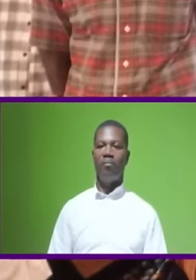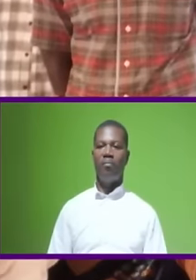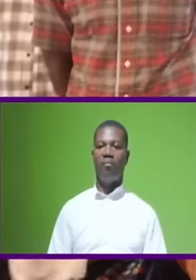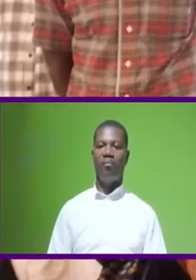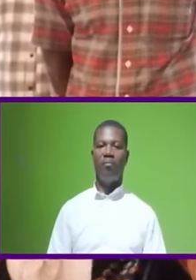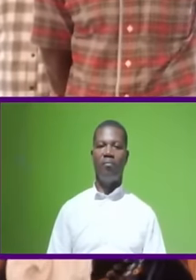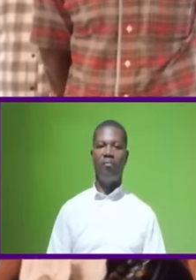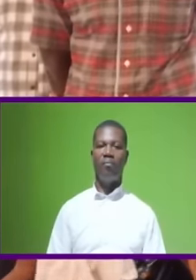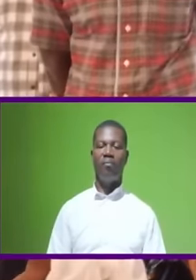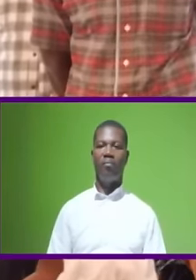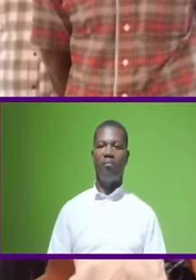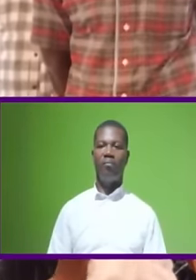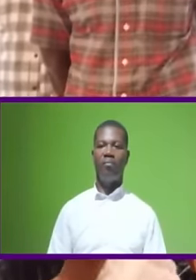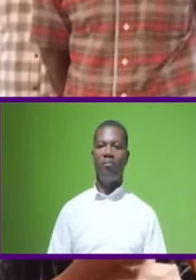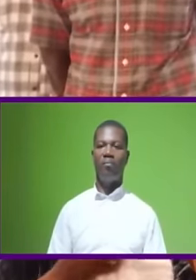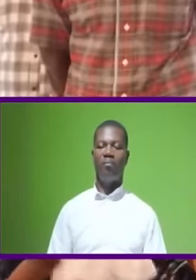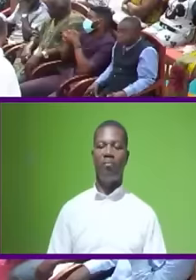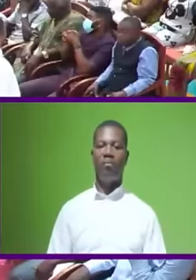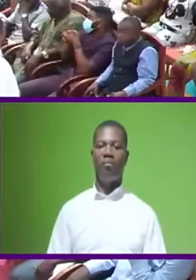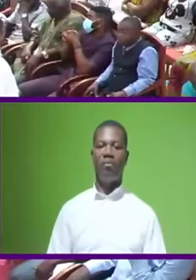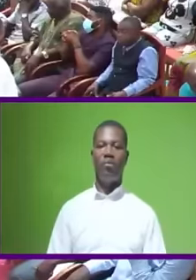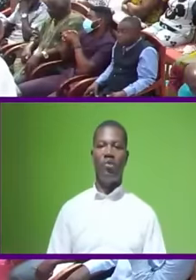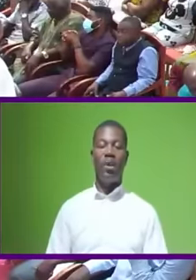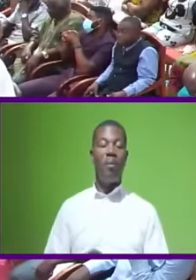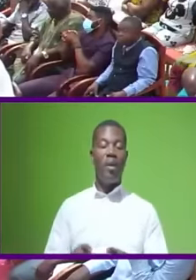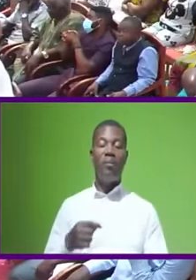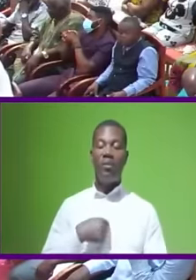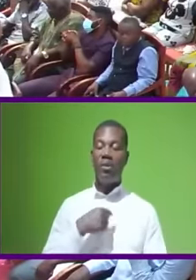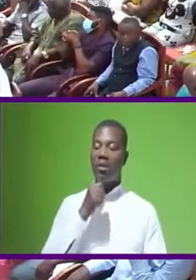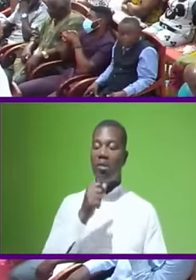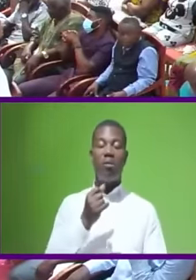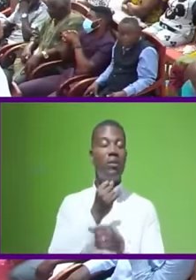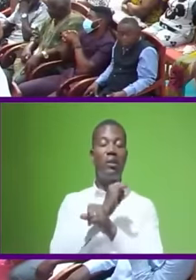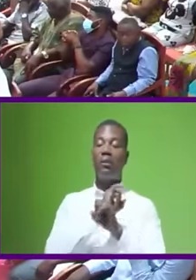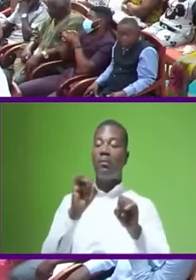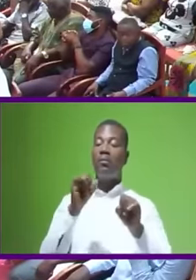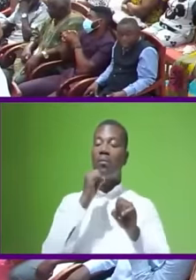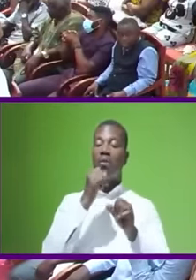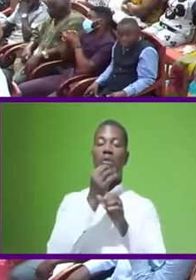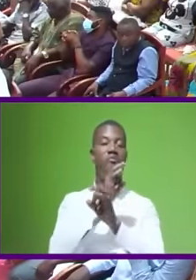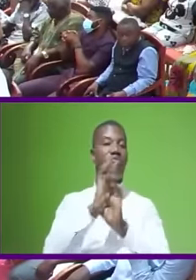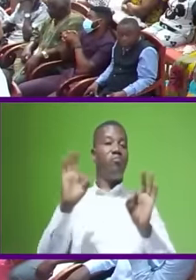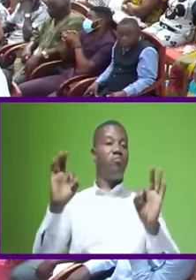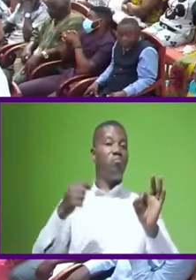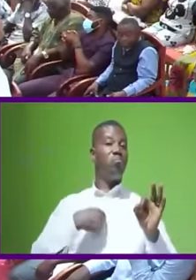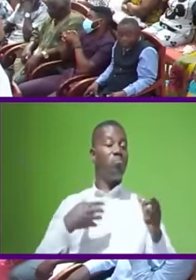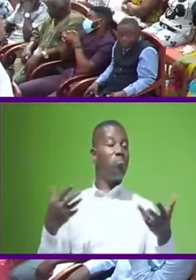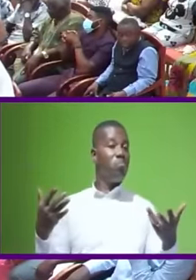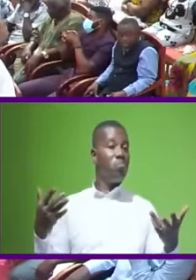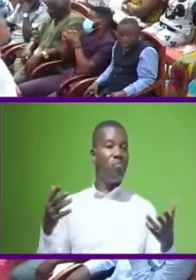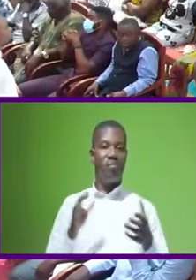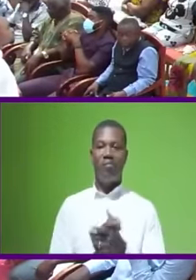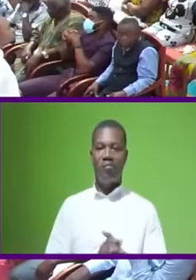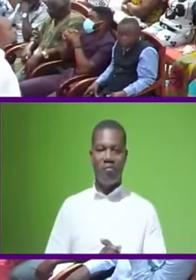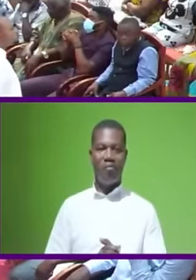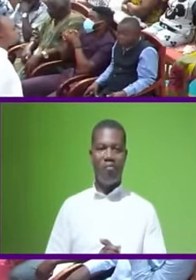powerful man of God. But then I am not free and I'm not of